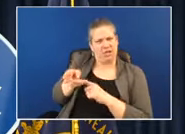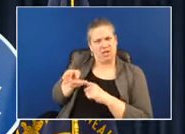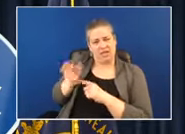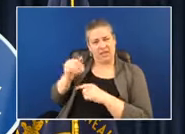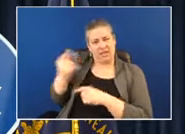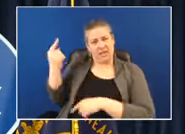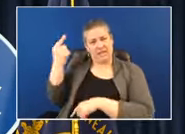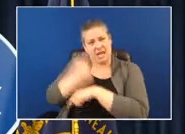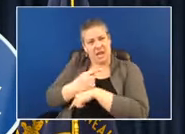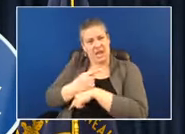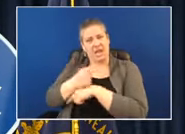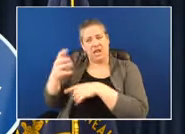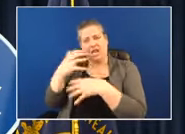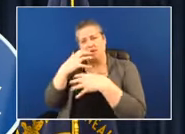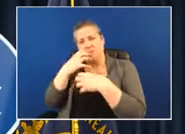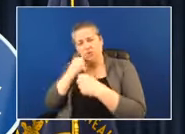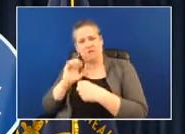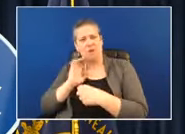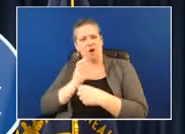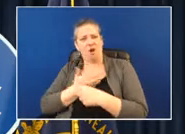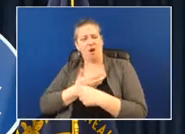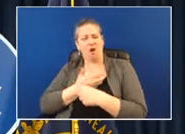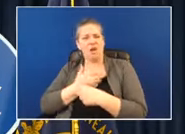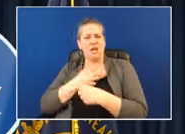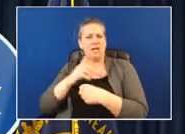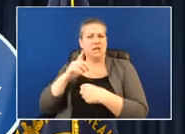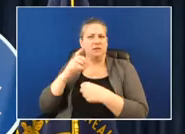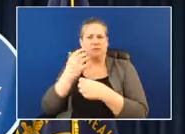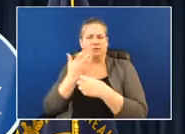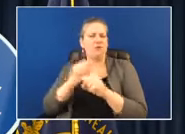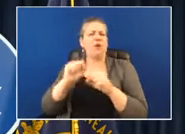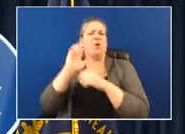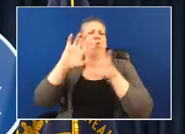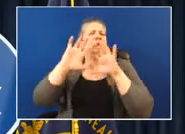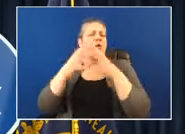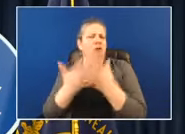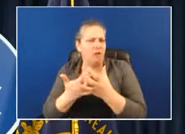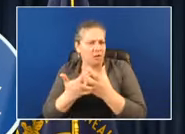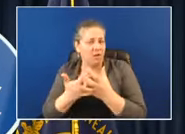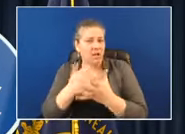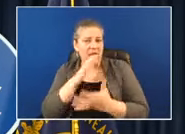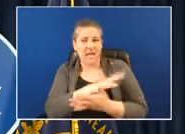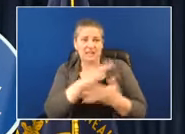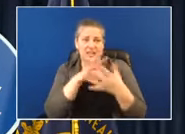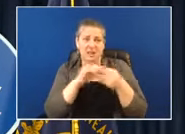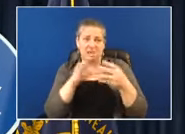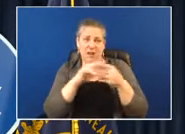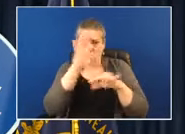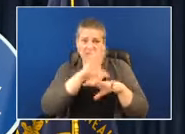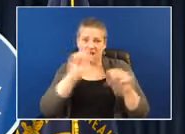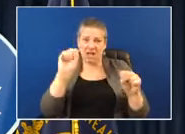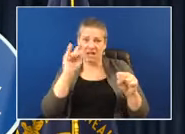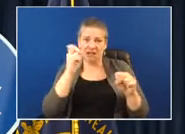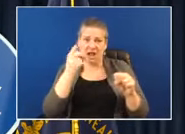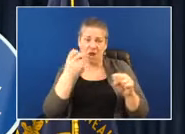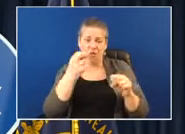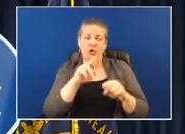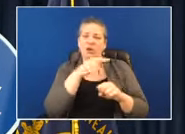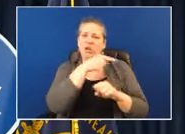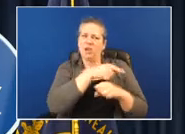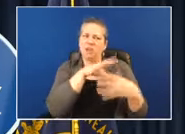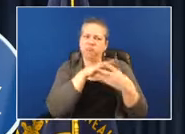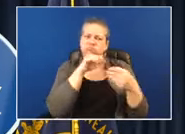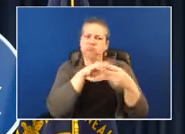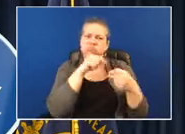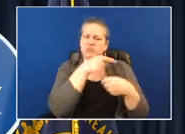that preserved the free world, is pretty important. And if we're going to start putting lists out about the most important documents or